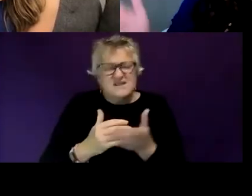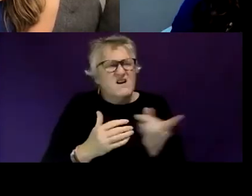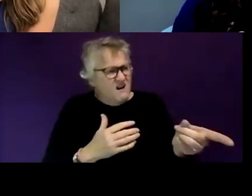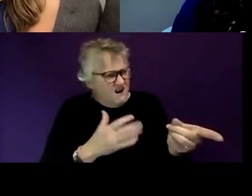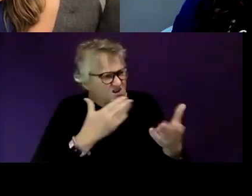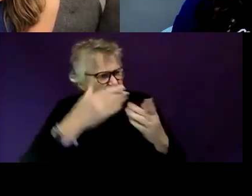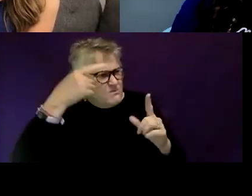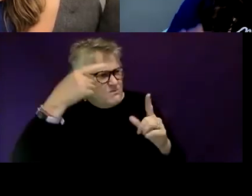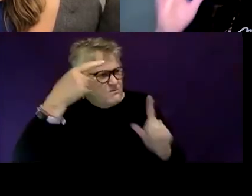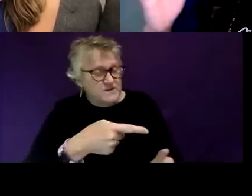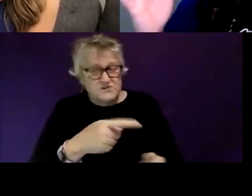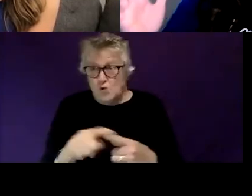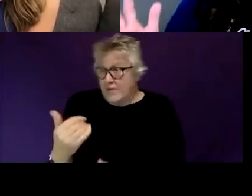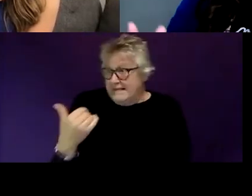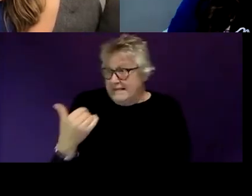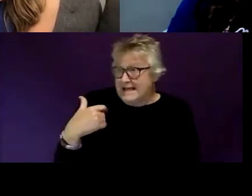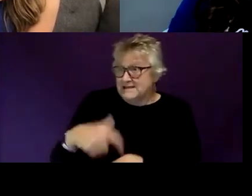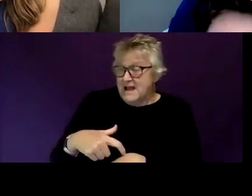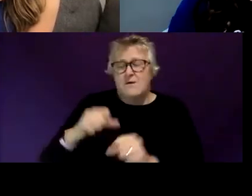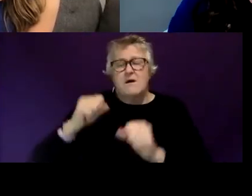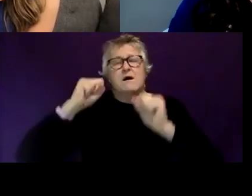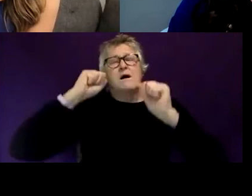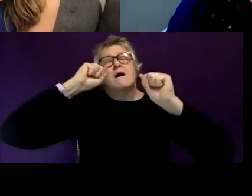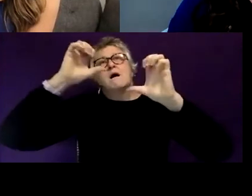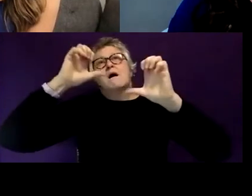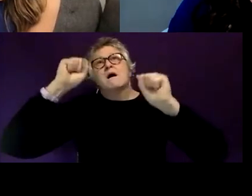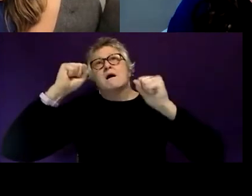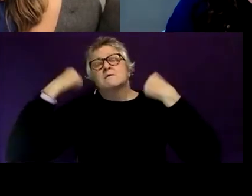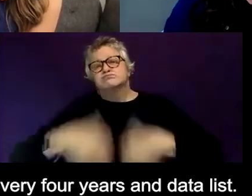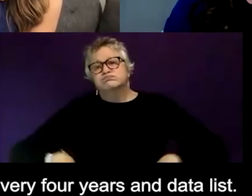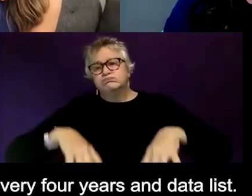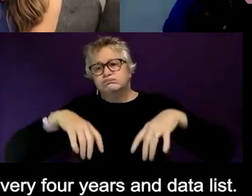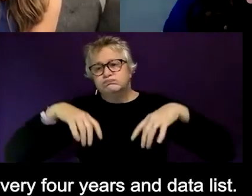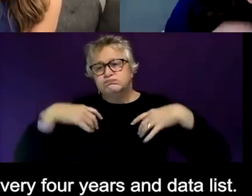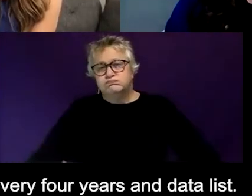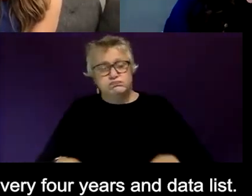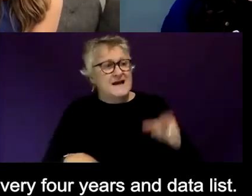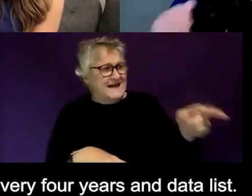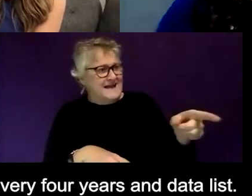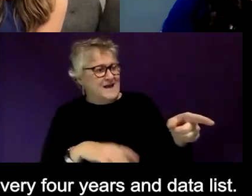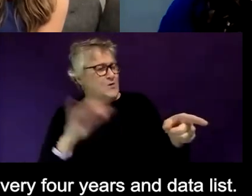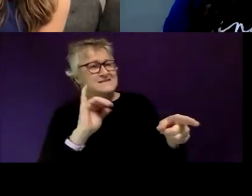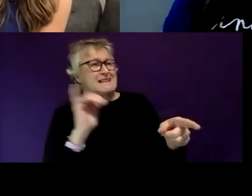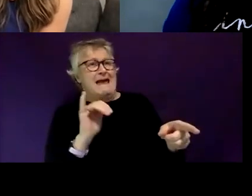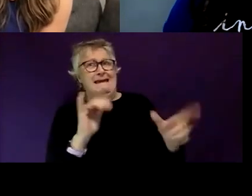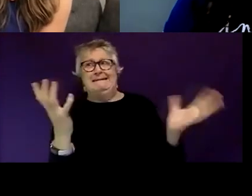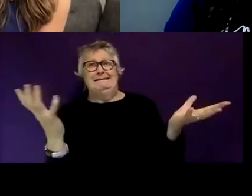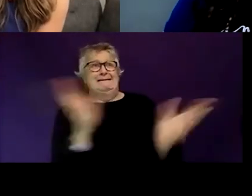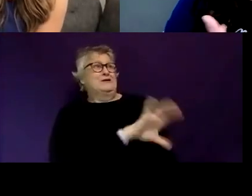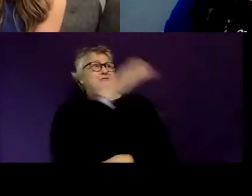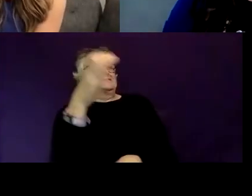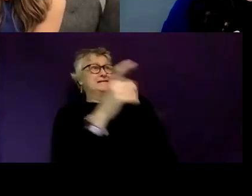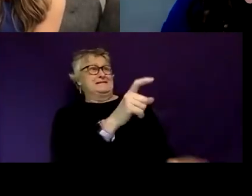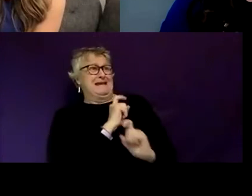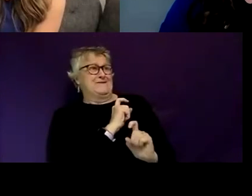past presidential was phenomenal. We probably broke. It was like Pascal. Yes.